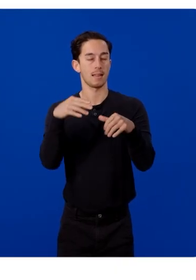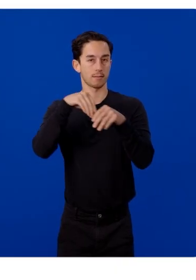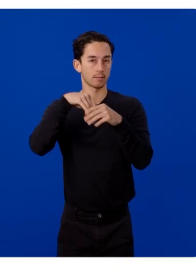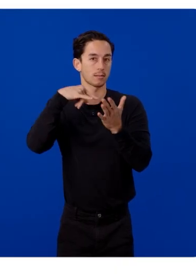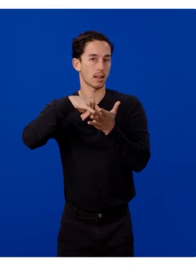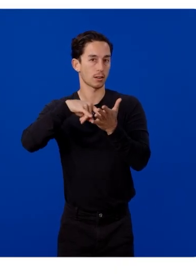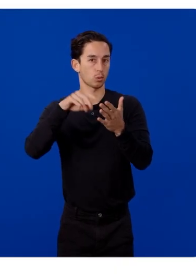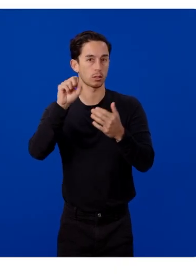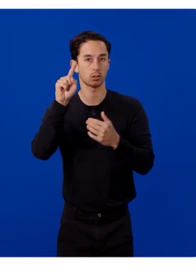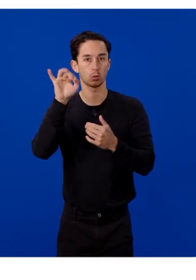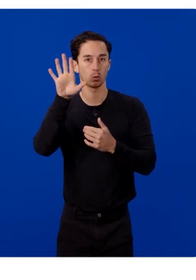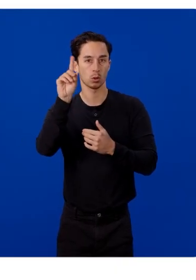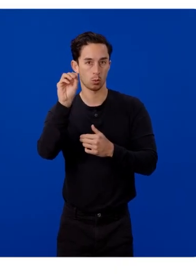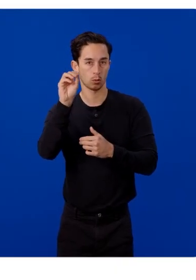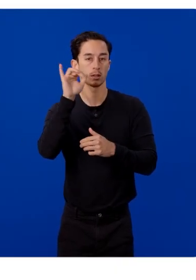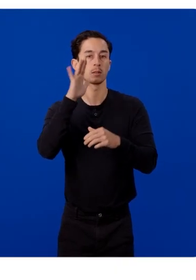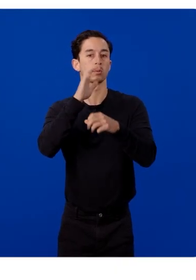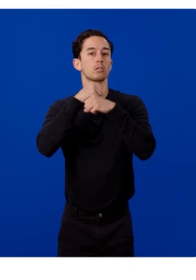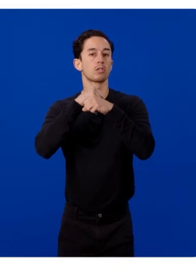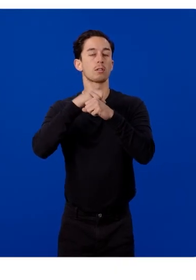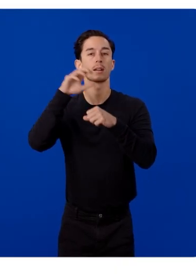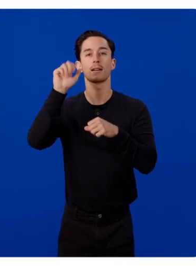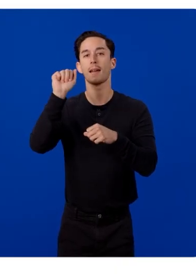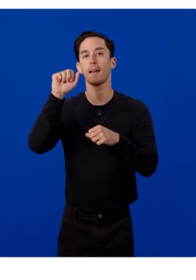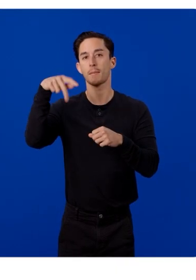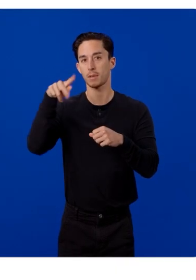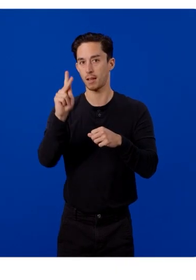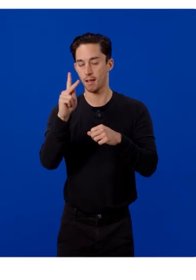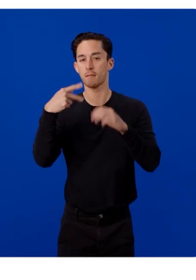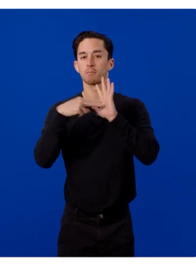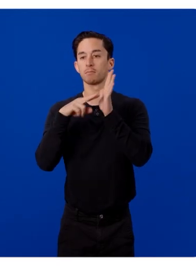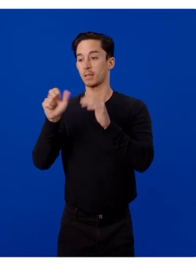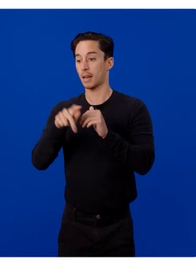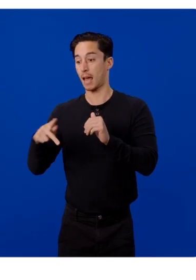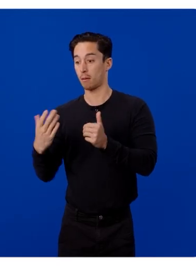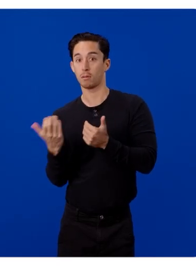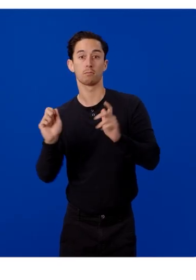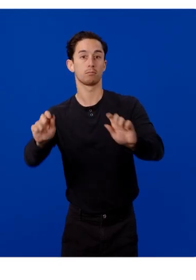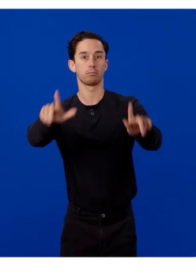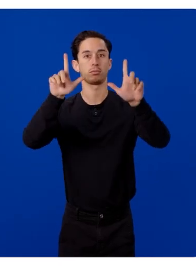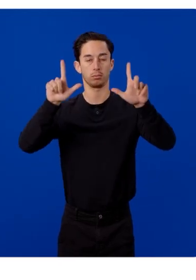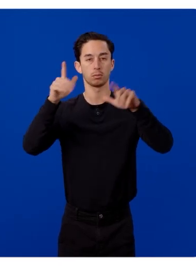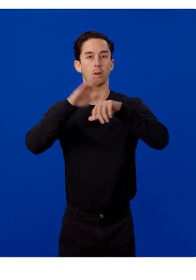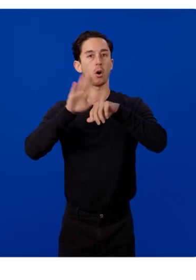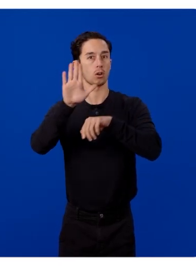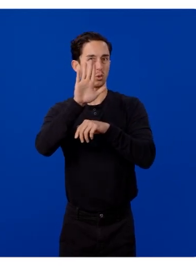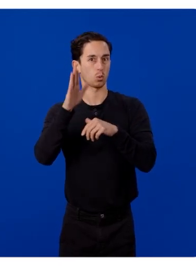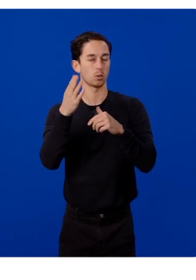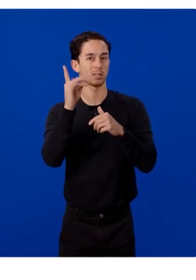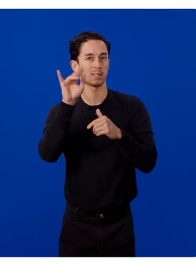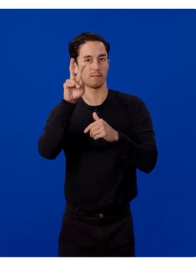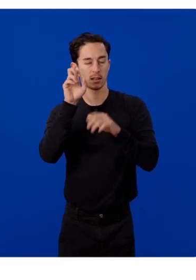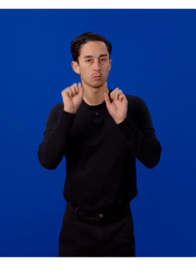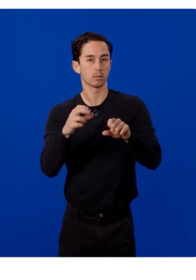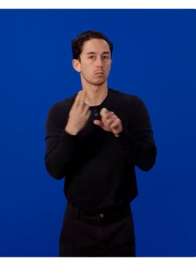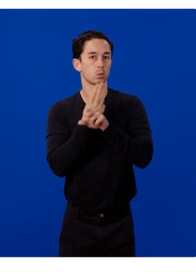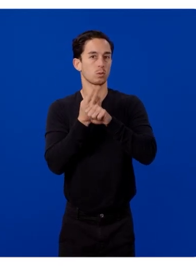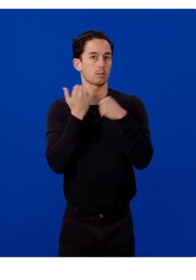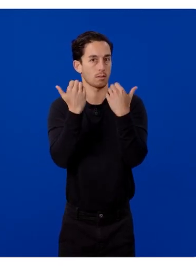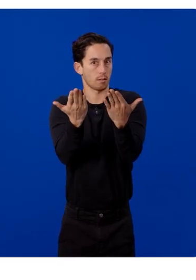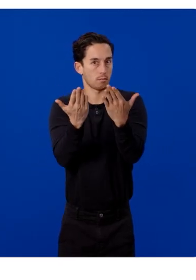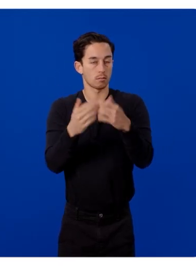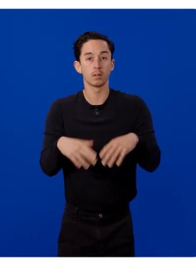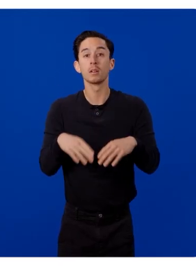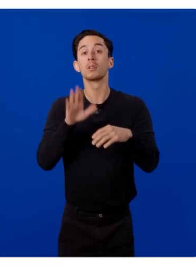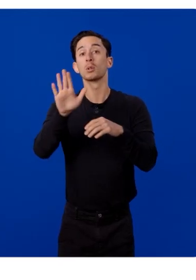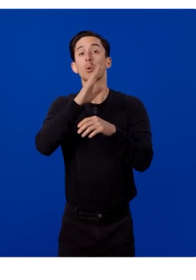Studio. This will generate an APK and make your app appear on your MetaQuest device for you to use. You can do anything that